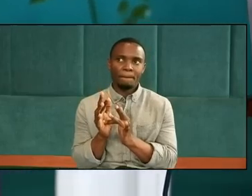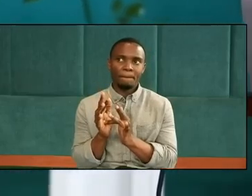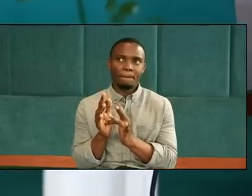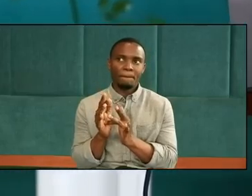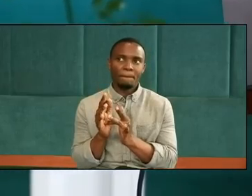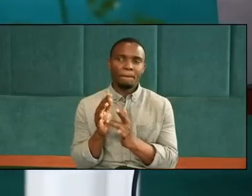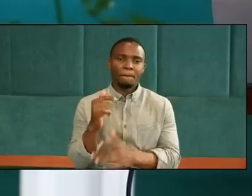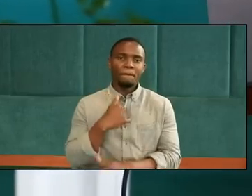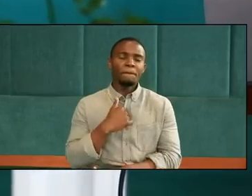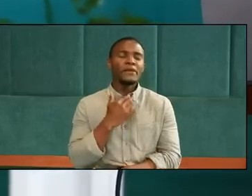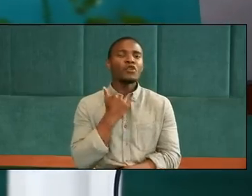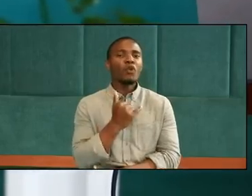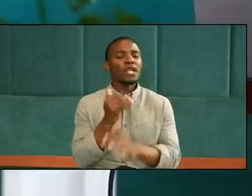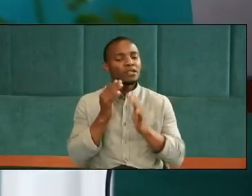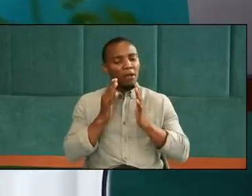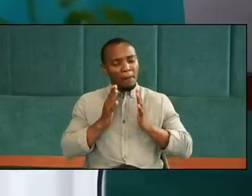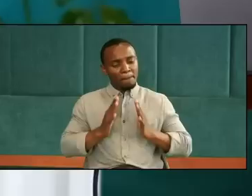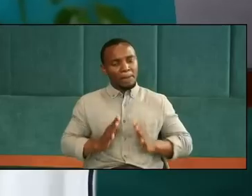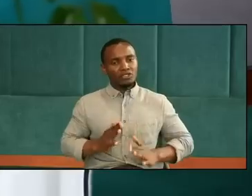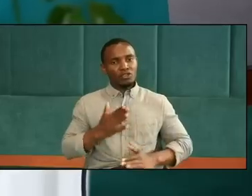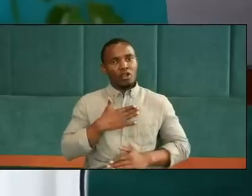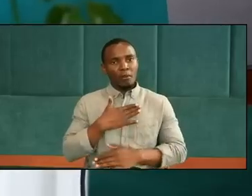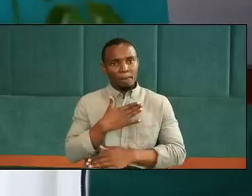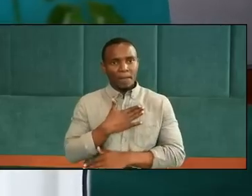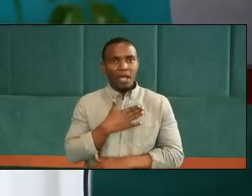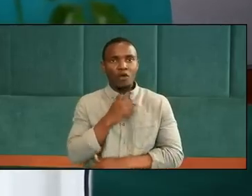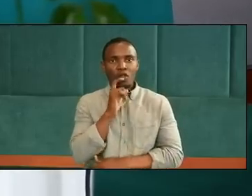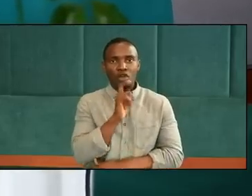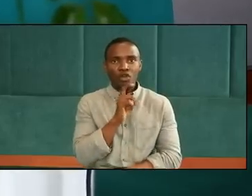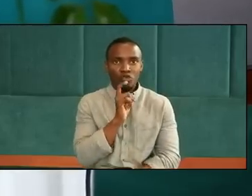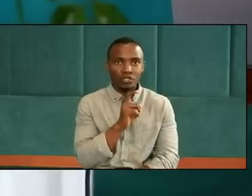I want a personal rooster.